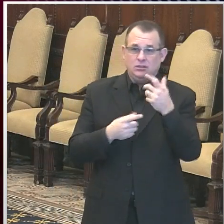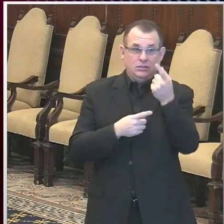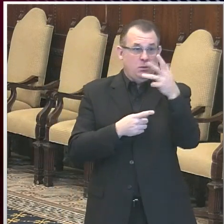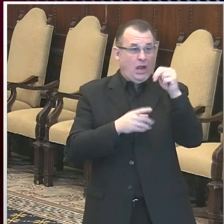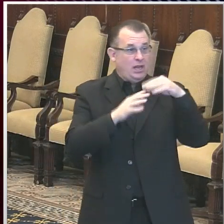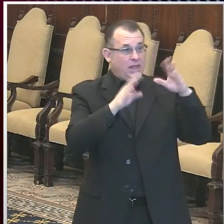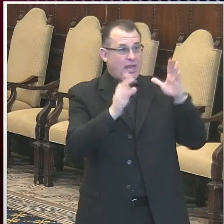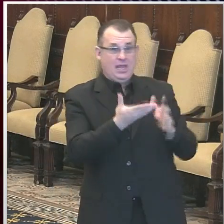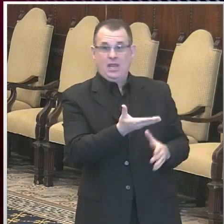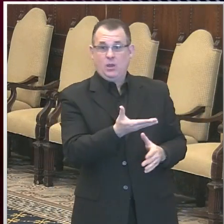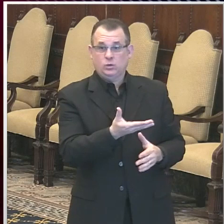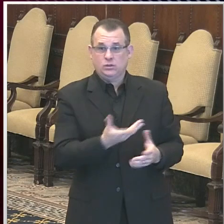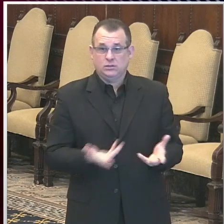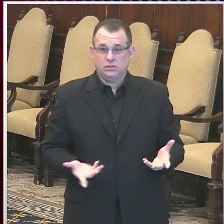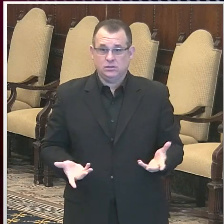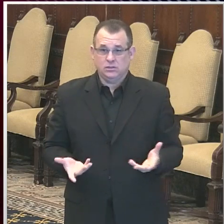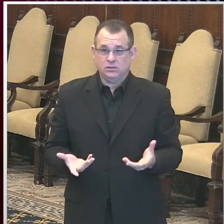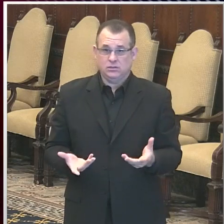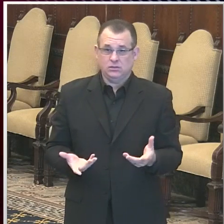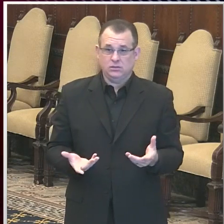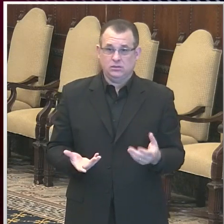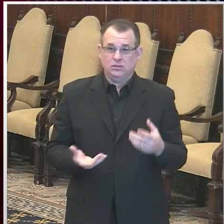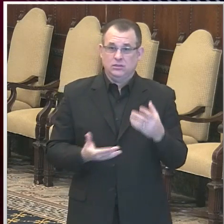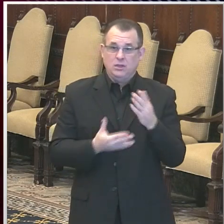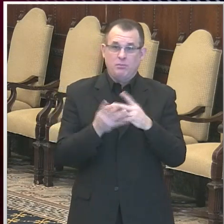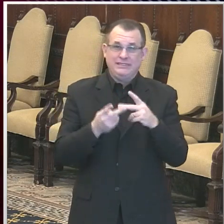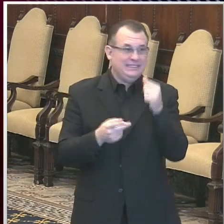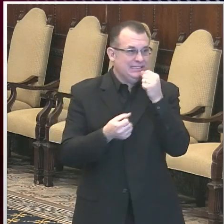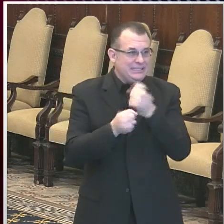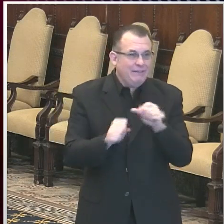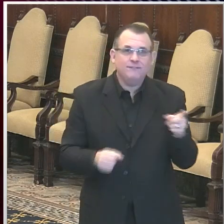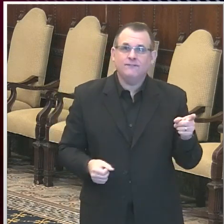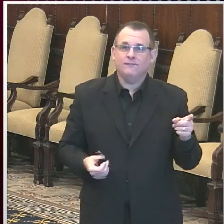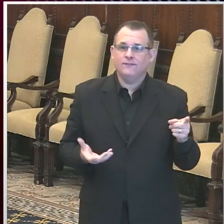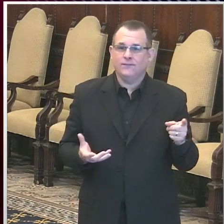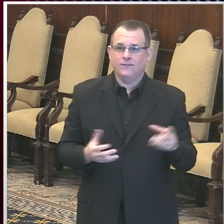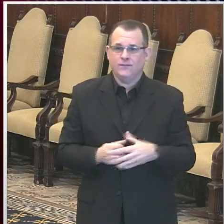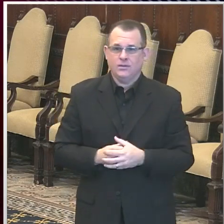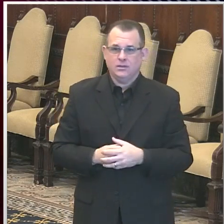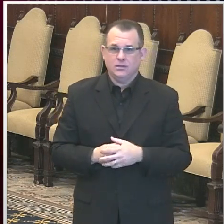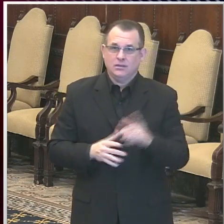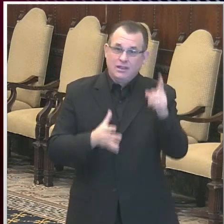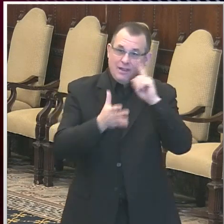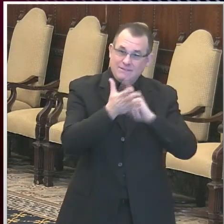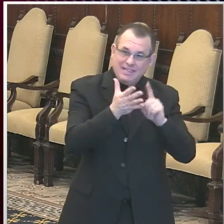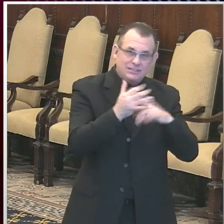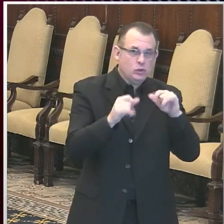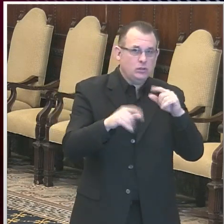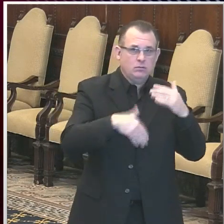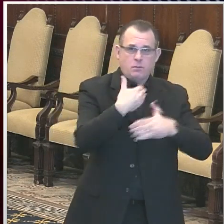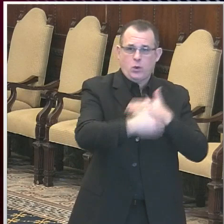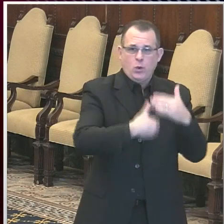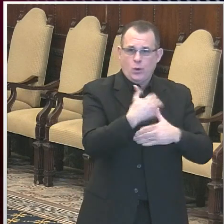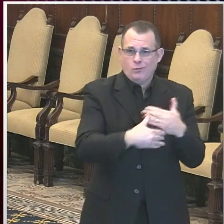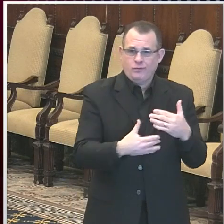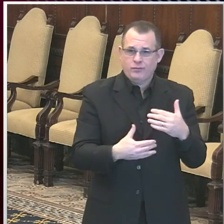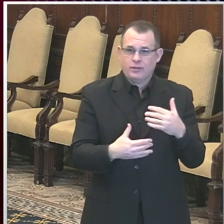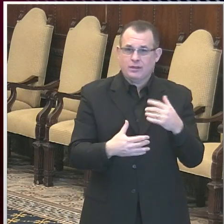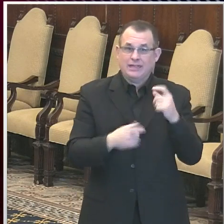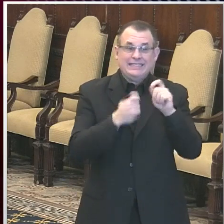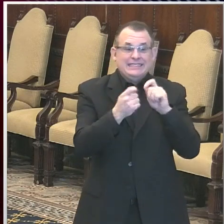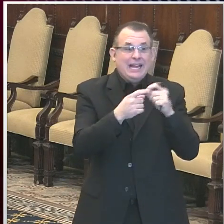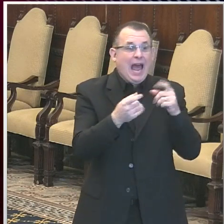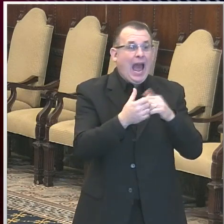it's not in a safe place. The investigation is still going underway, so don't know exactly what happened last night,